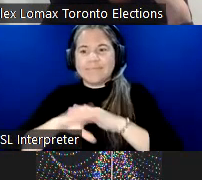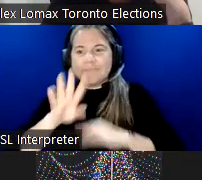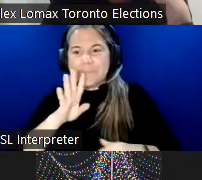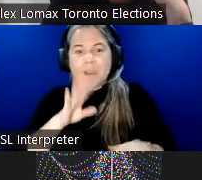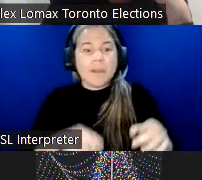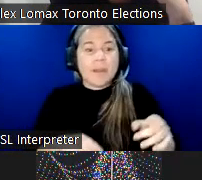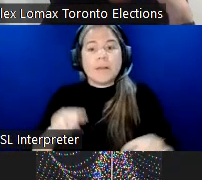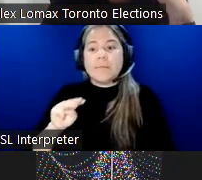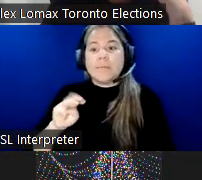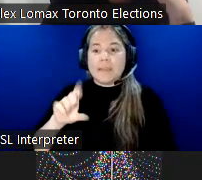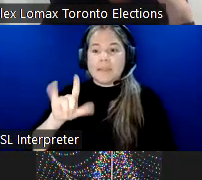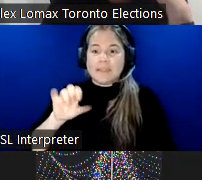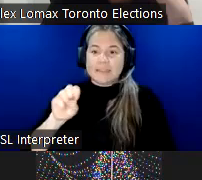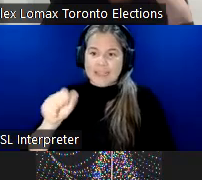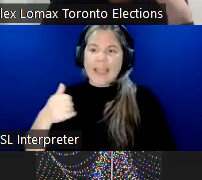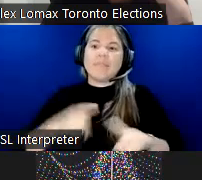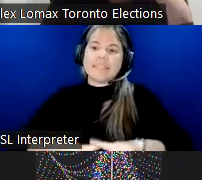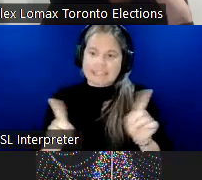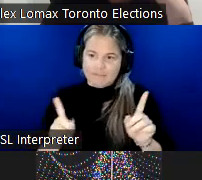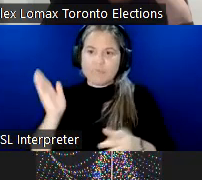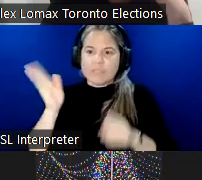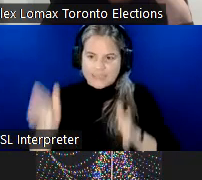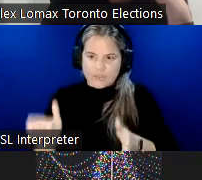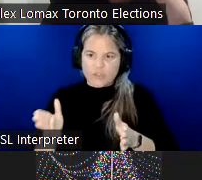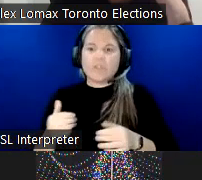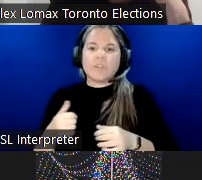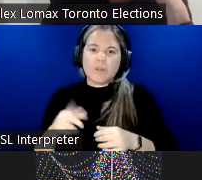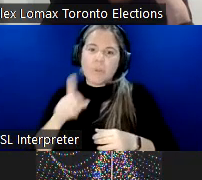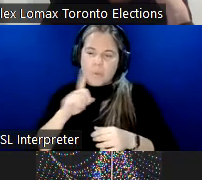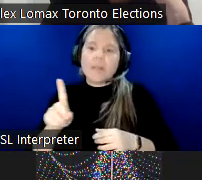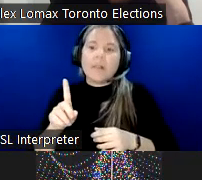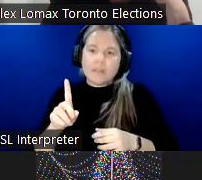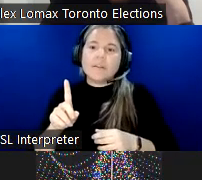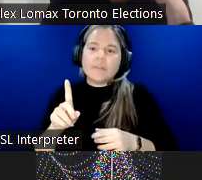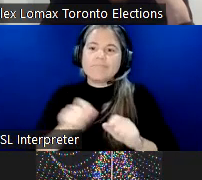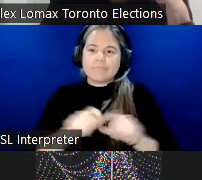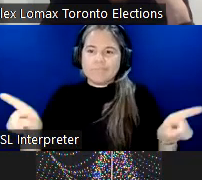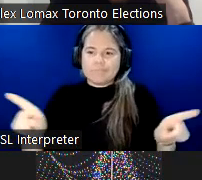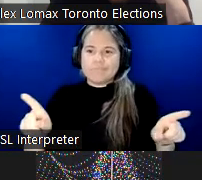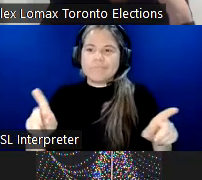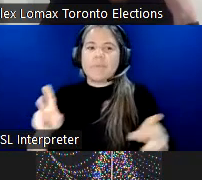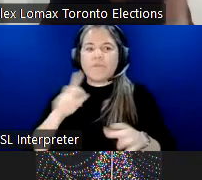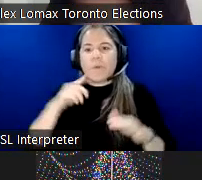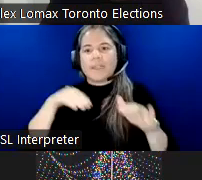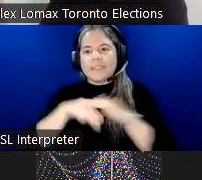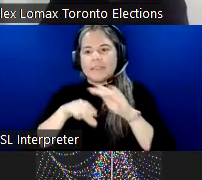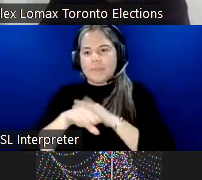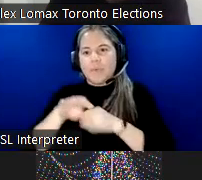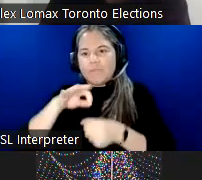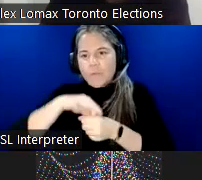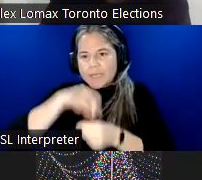Rifat, we had a different presenter, and we will share out the slides from that. It was on accessible voting and voter